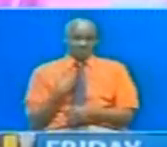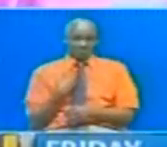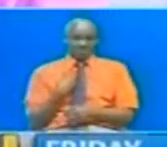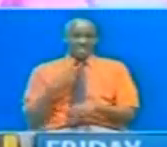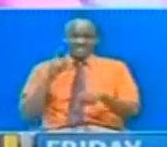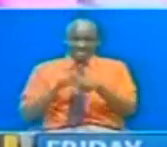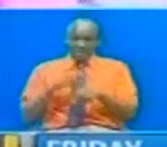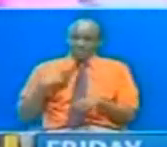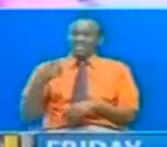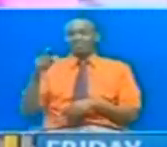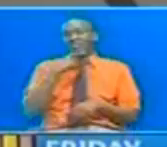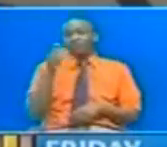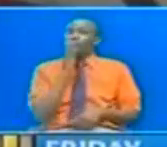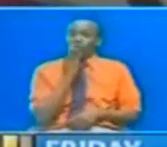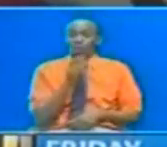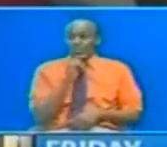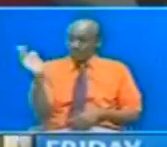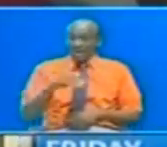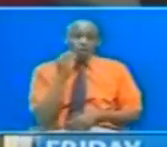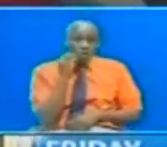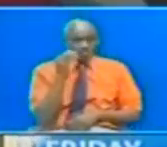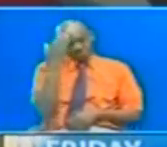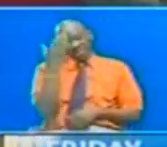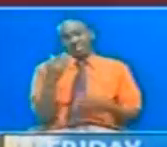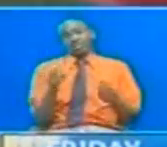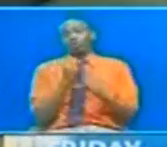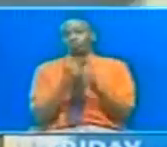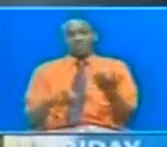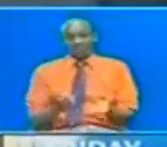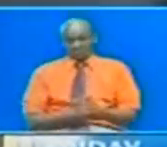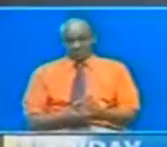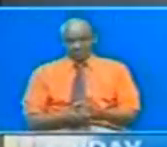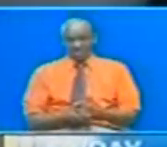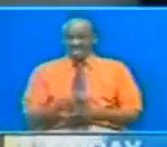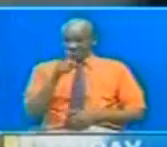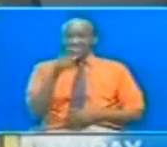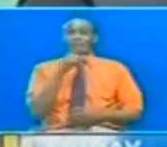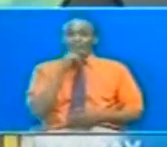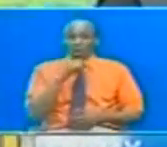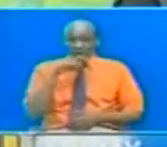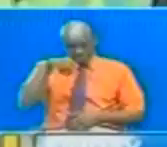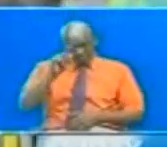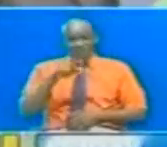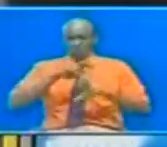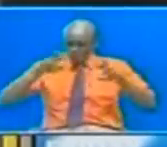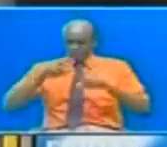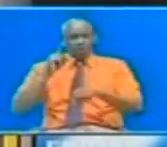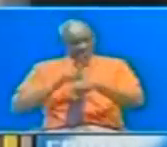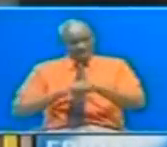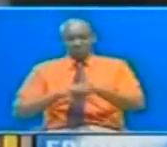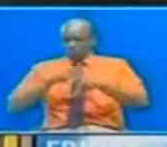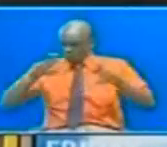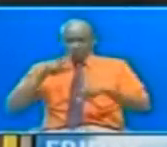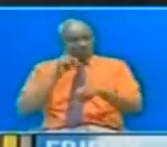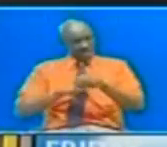nyumbani na sishindwa vile nitamfanya. In this poorly lit house, Milton will still find space to peruse through his books.